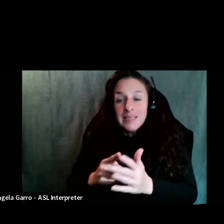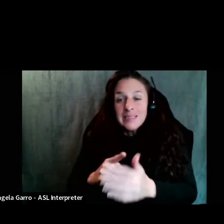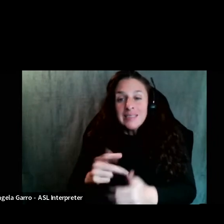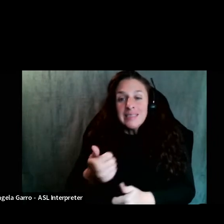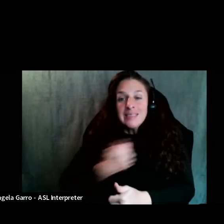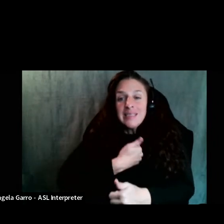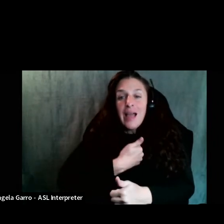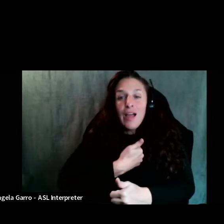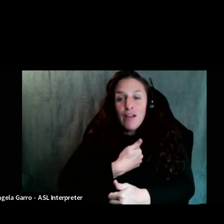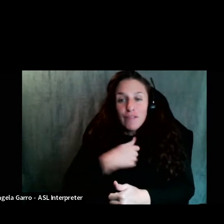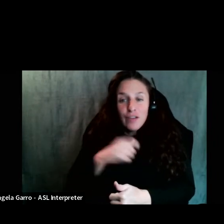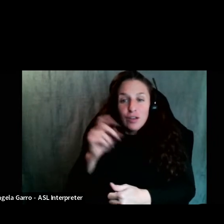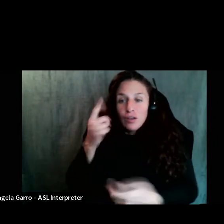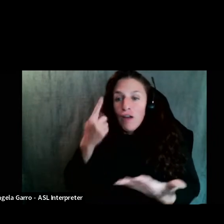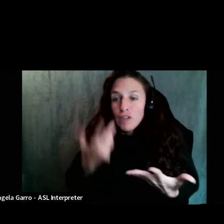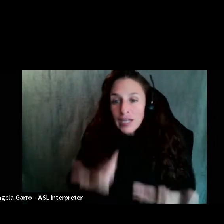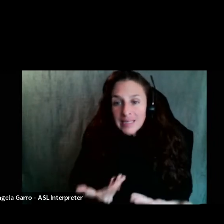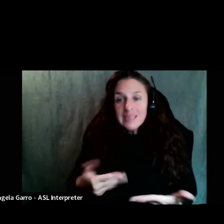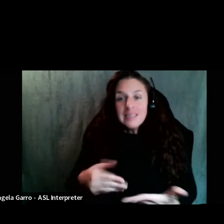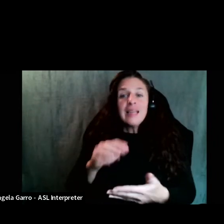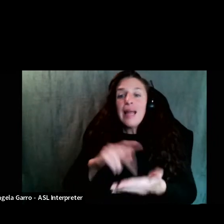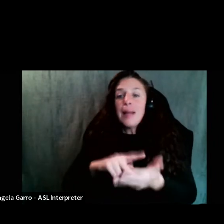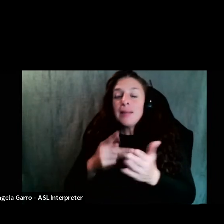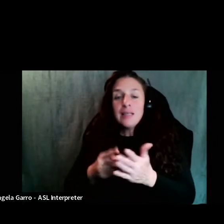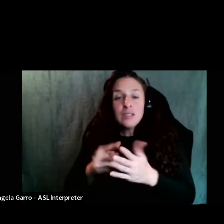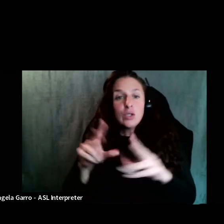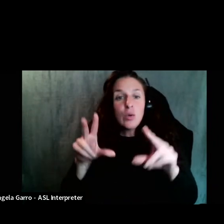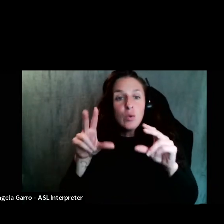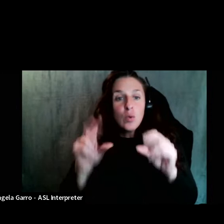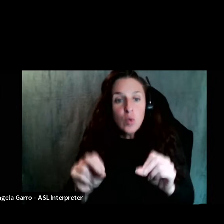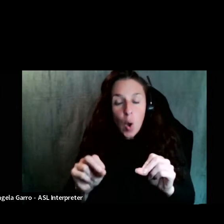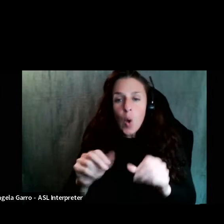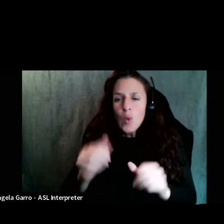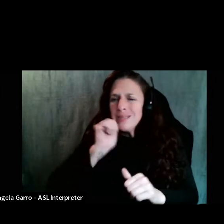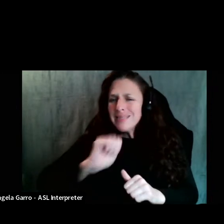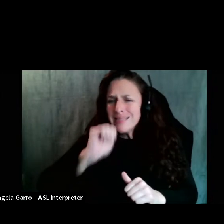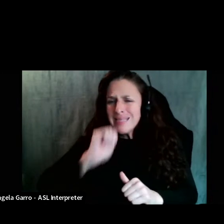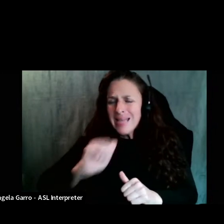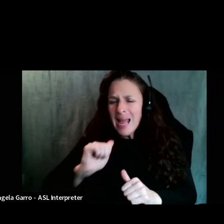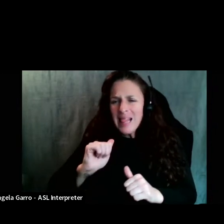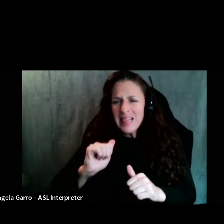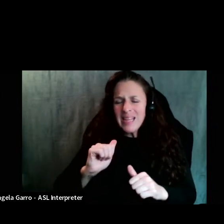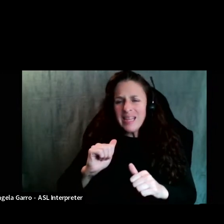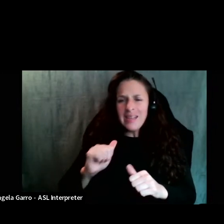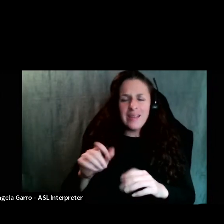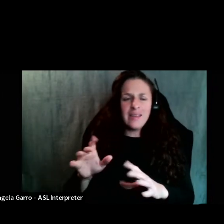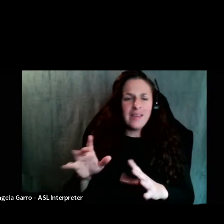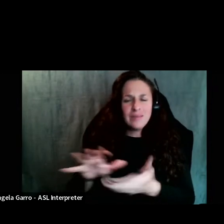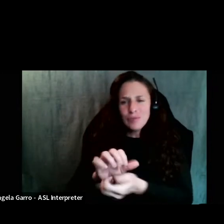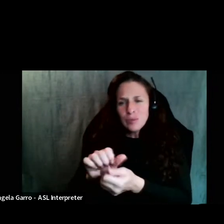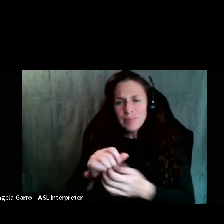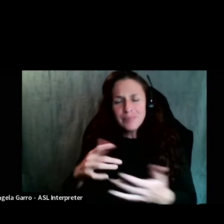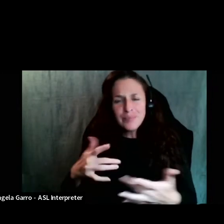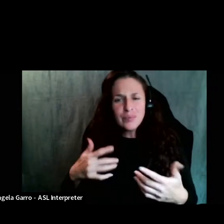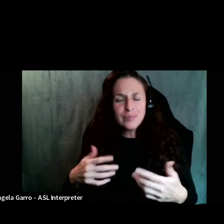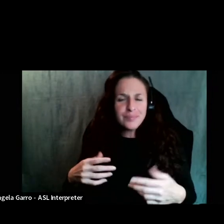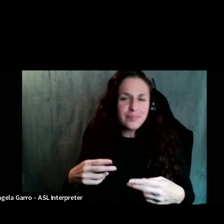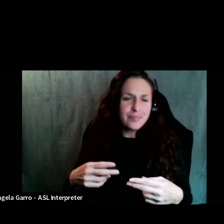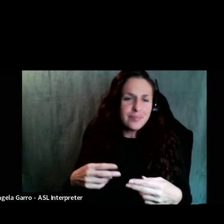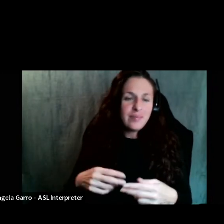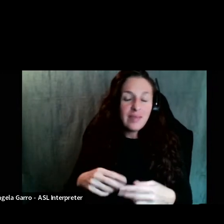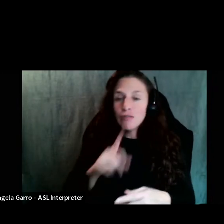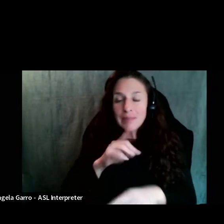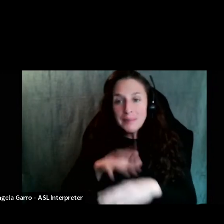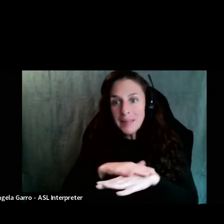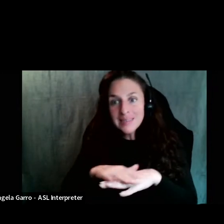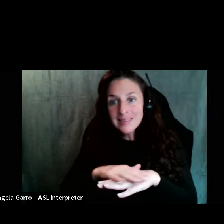self-governance. It means no daily humiliation. It's very basic. And again, it's